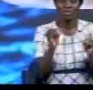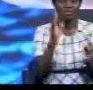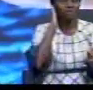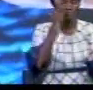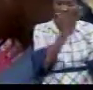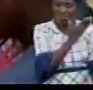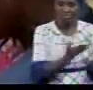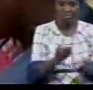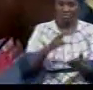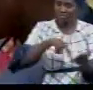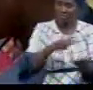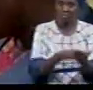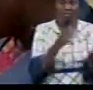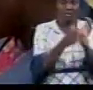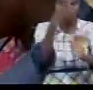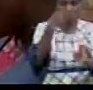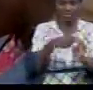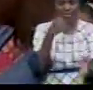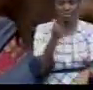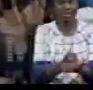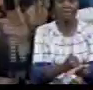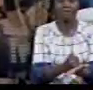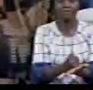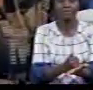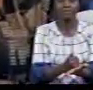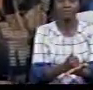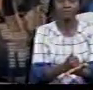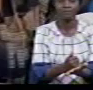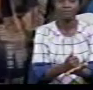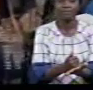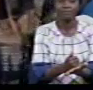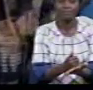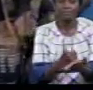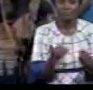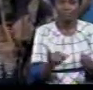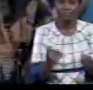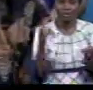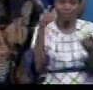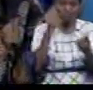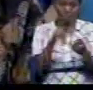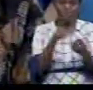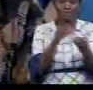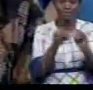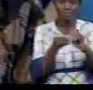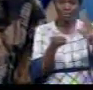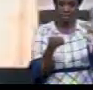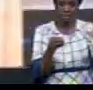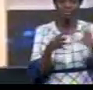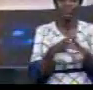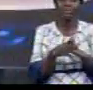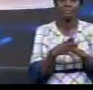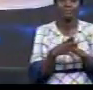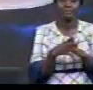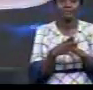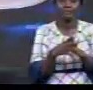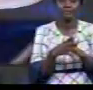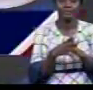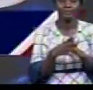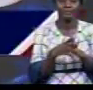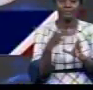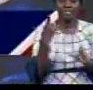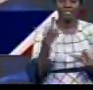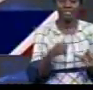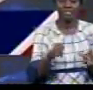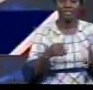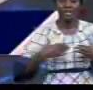in Jesus' name. I come to point number three here. Point number three, the healing